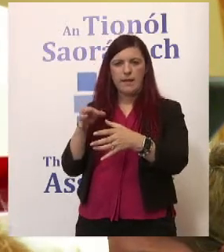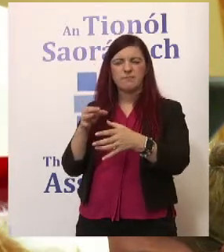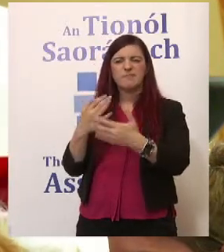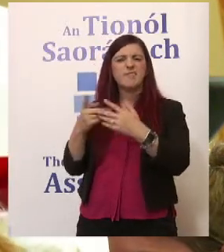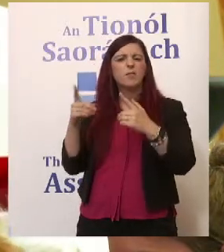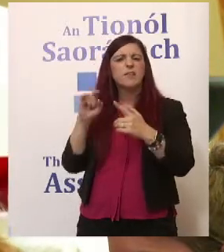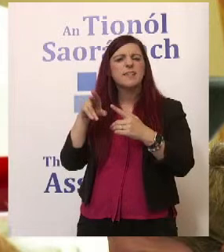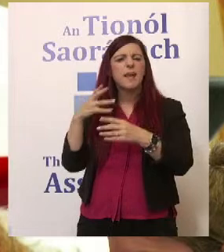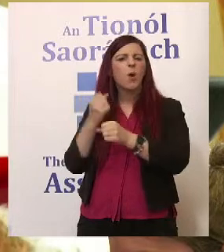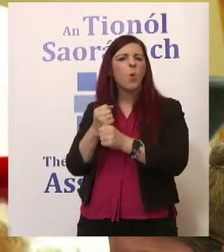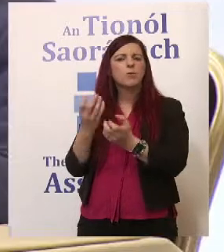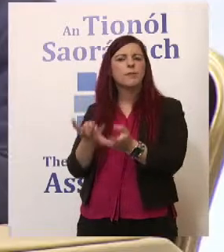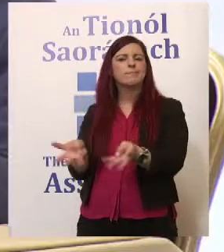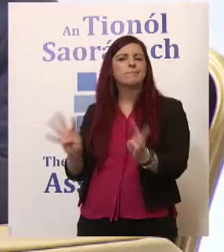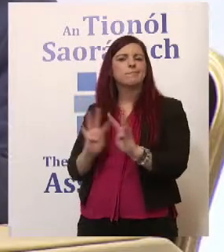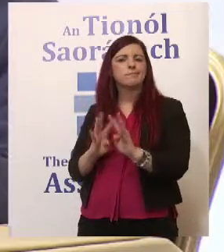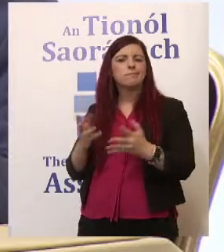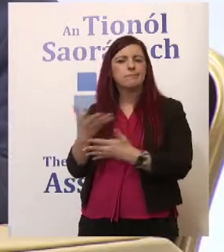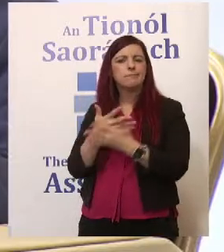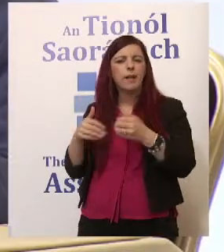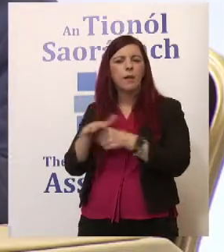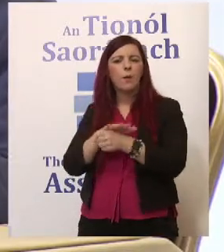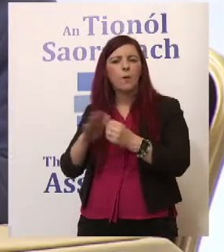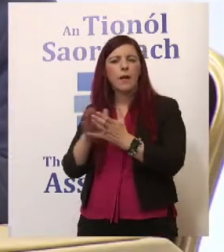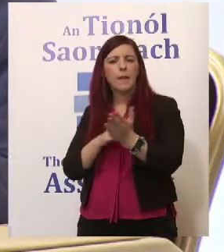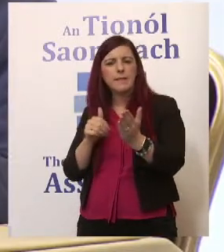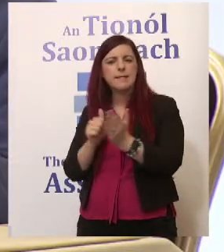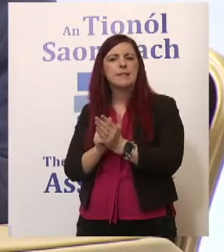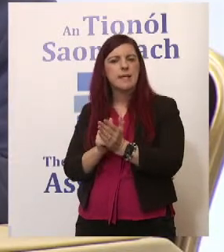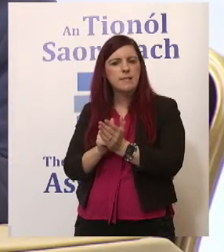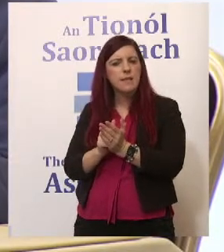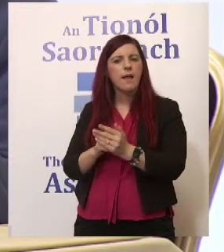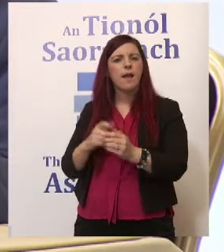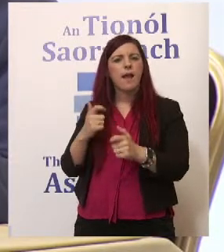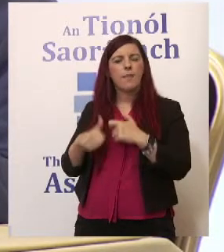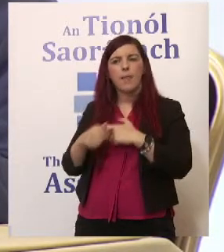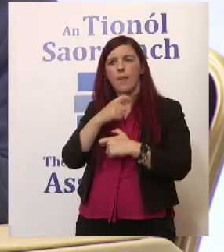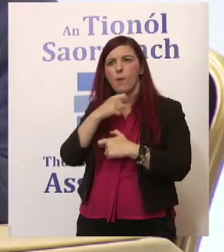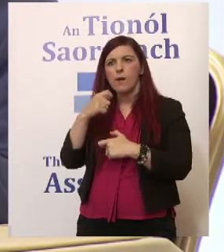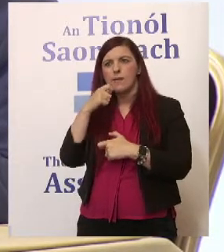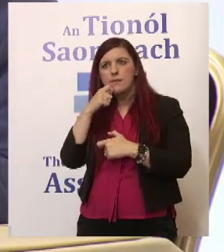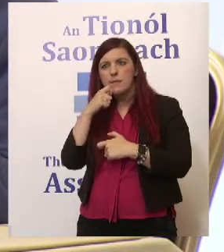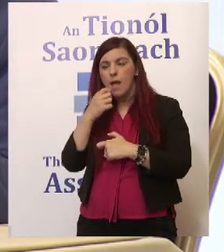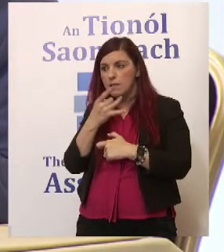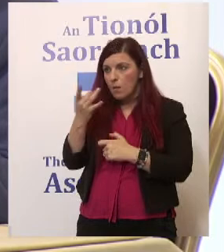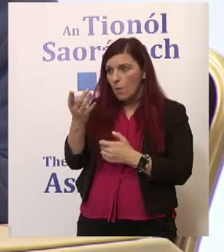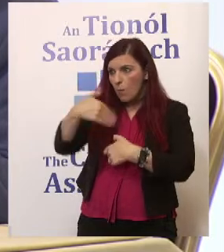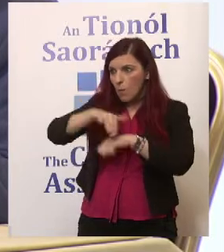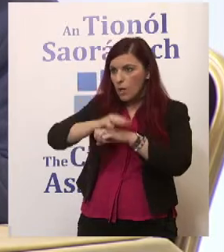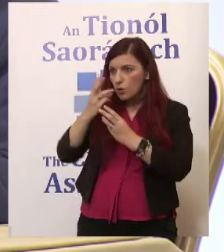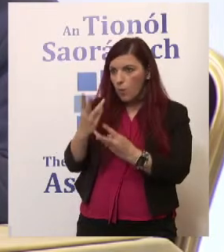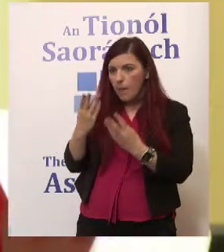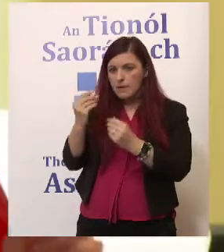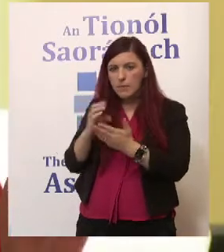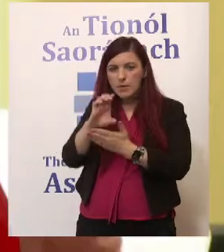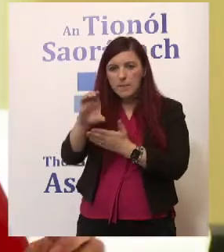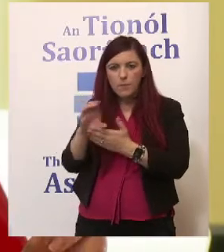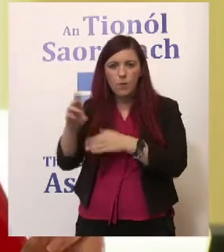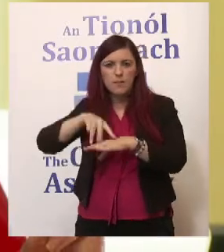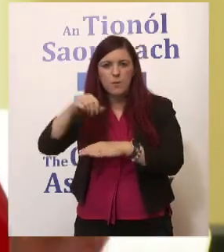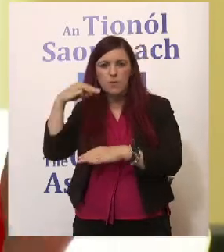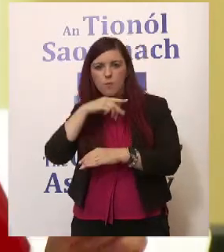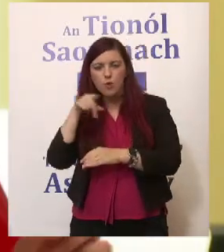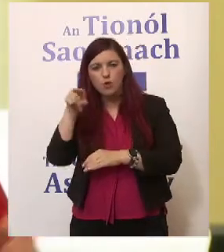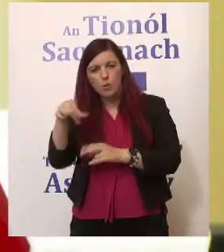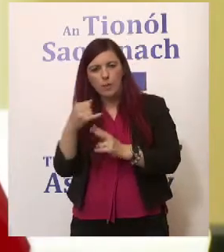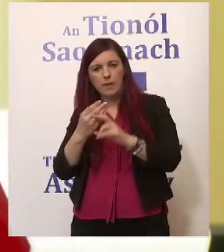stakeholders around the table, which are just, citizens, businesses, and they say, where do you want this money spent? What is the most important thing for you in the